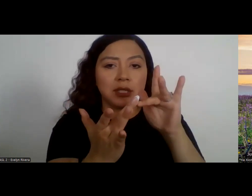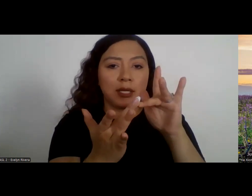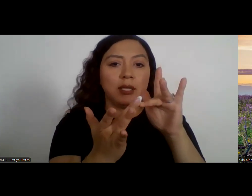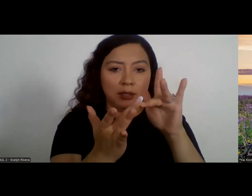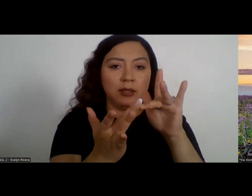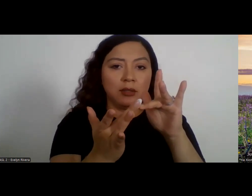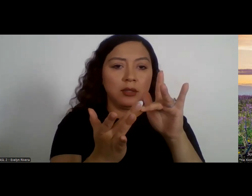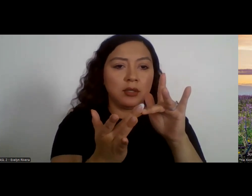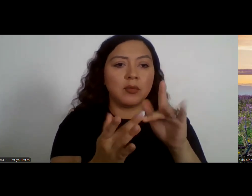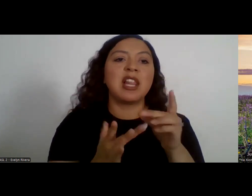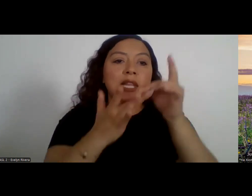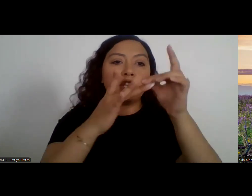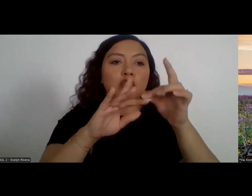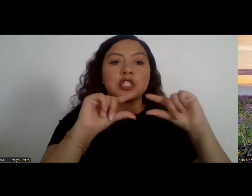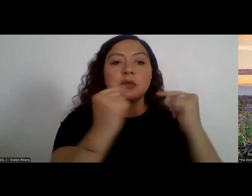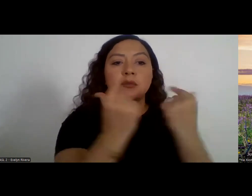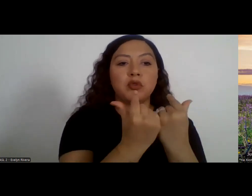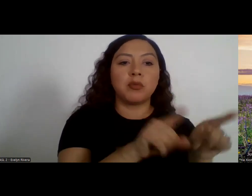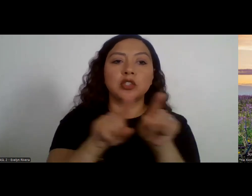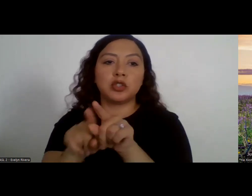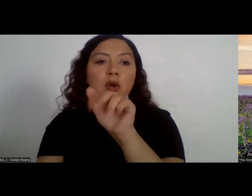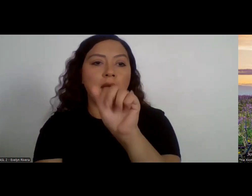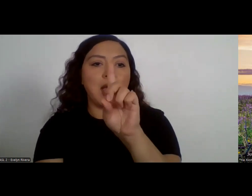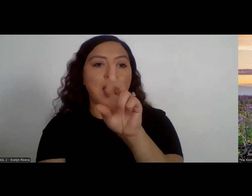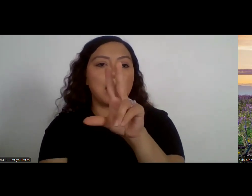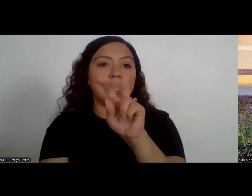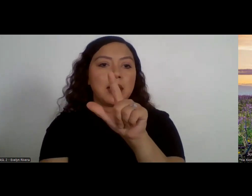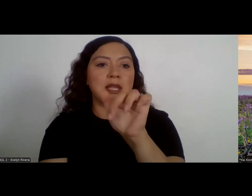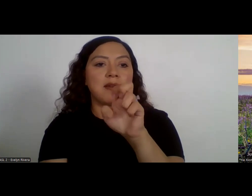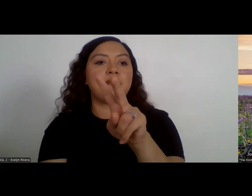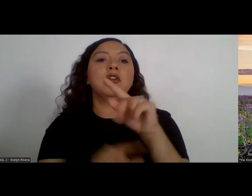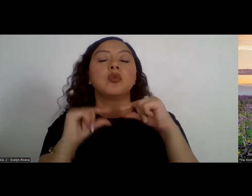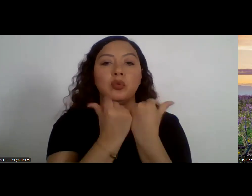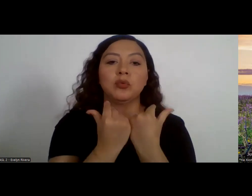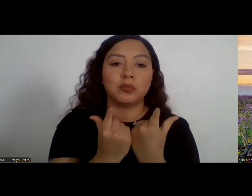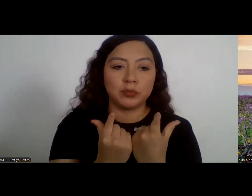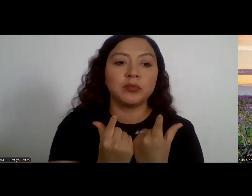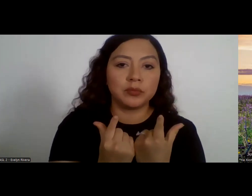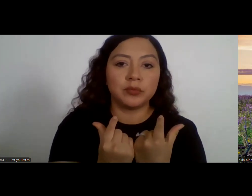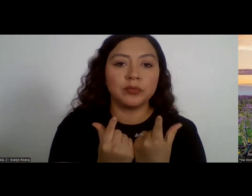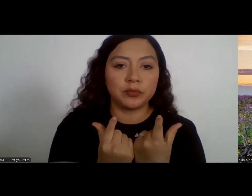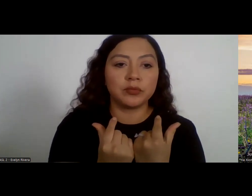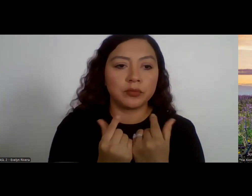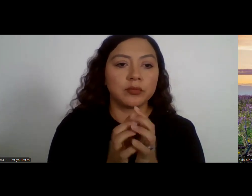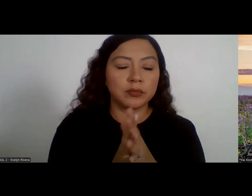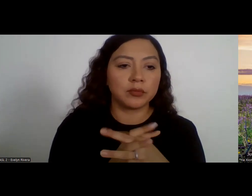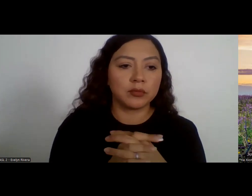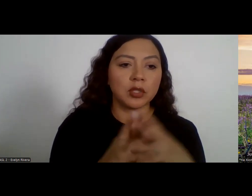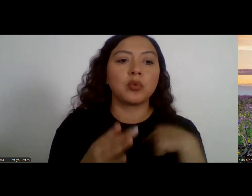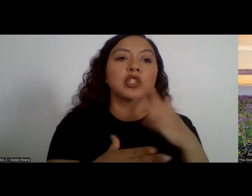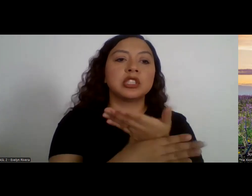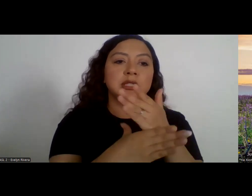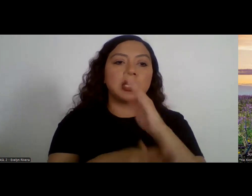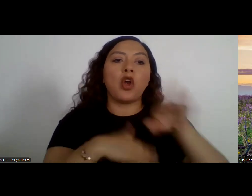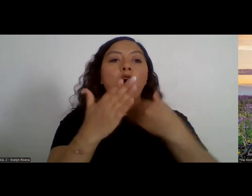the leadership group as well as the athlete group. Share any of the share any of the resources that we've